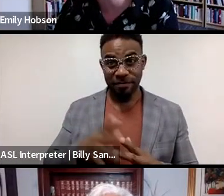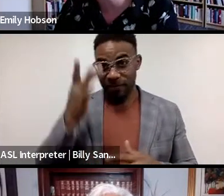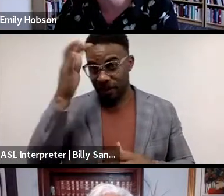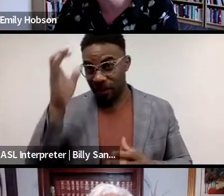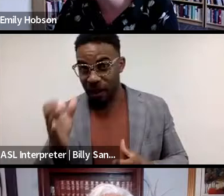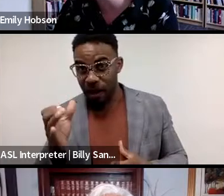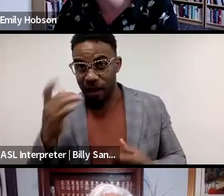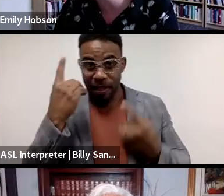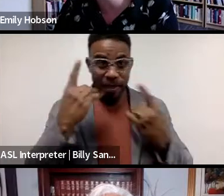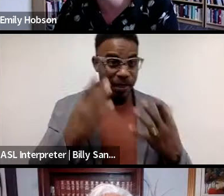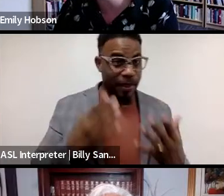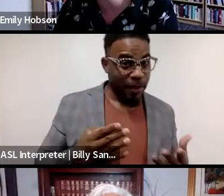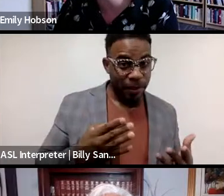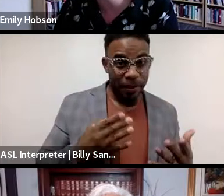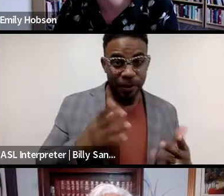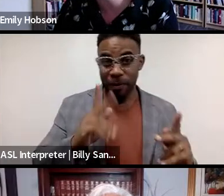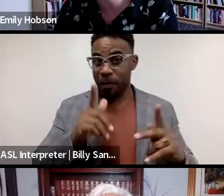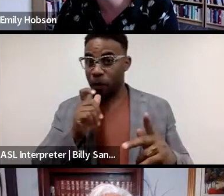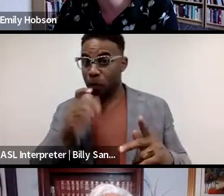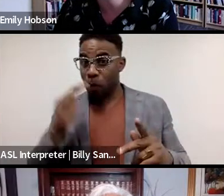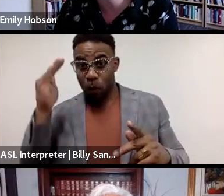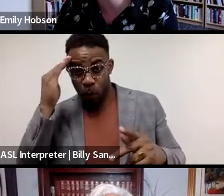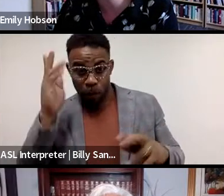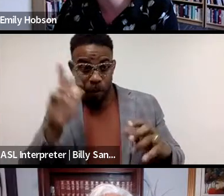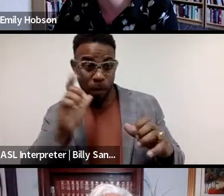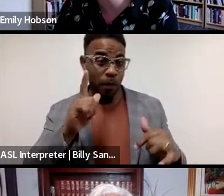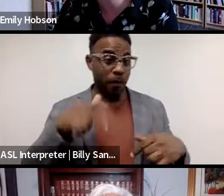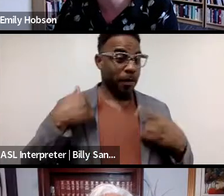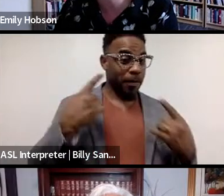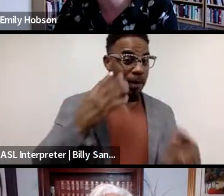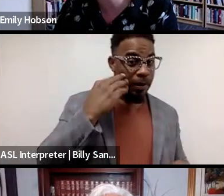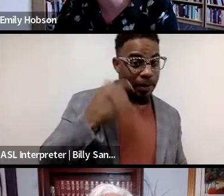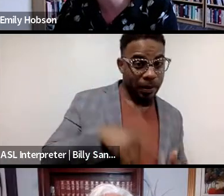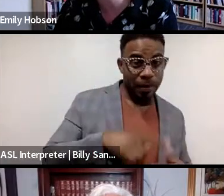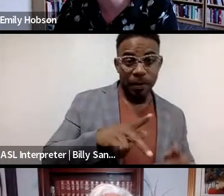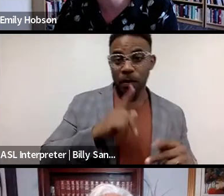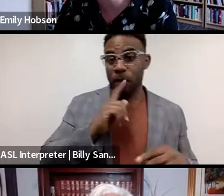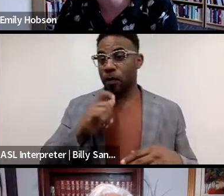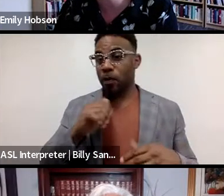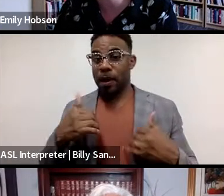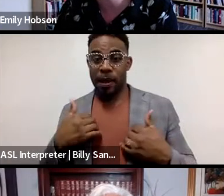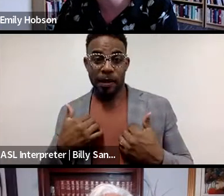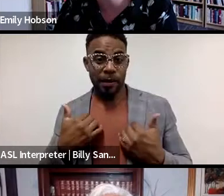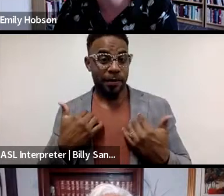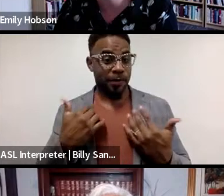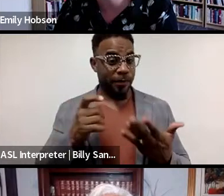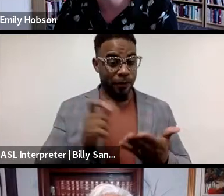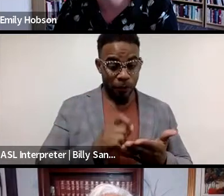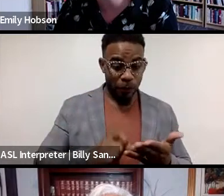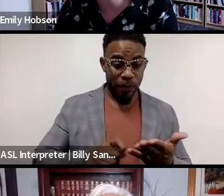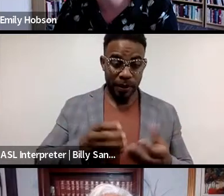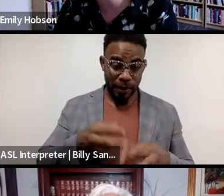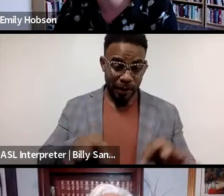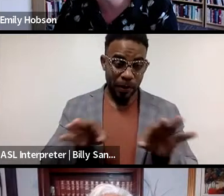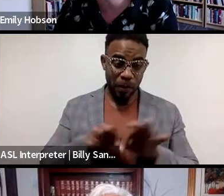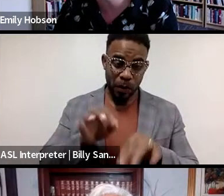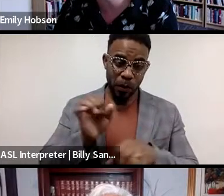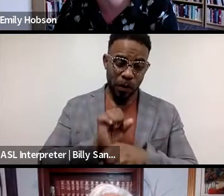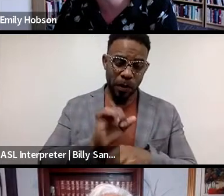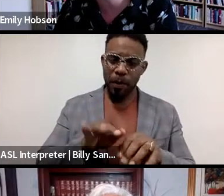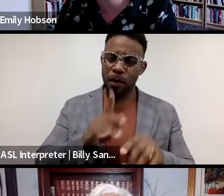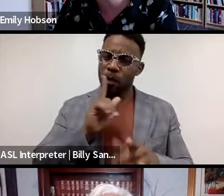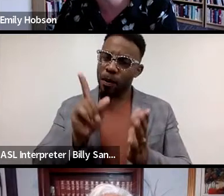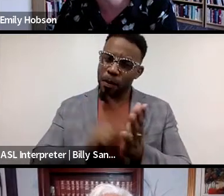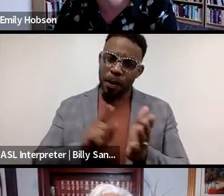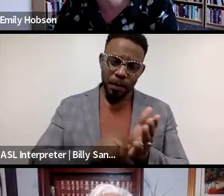scholars, thinkers, people who know, people who have been there, people who have written these important works, people who